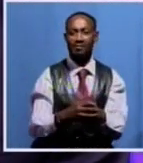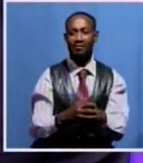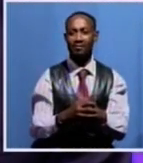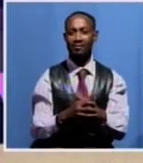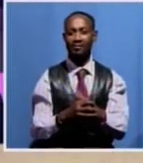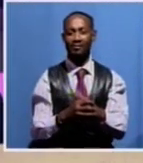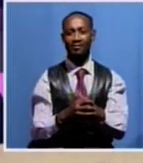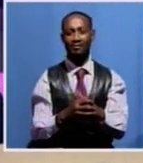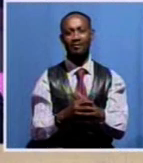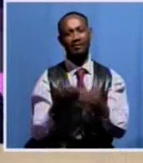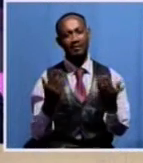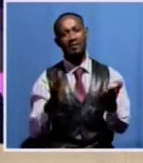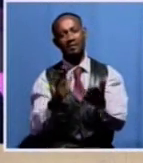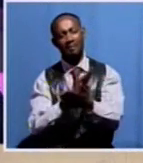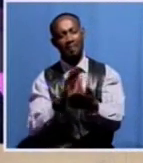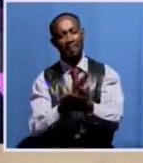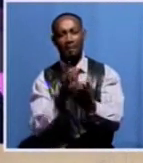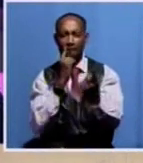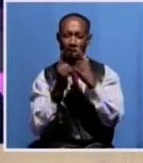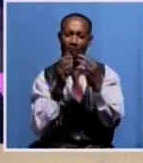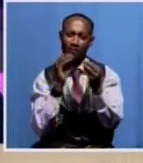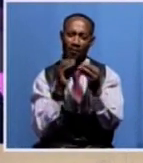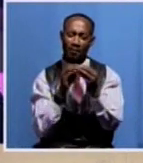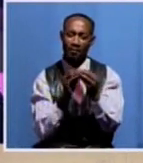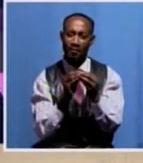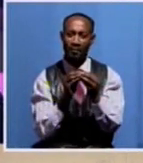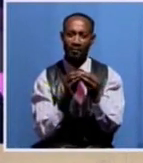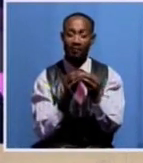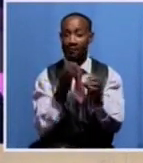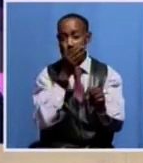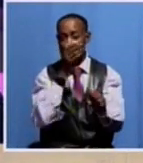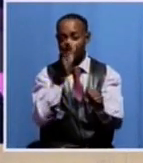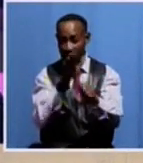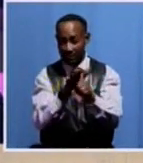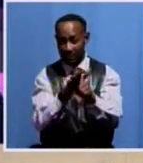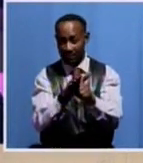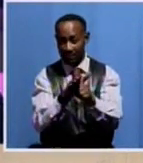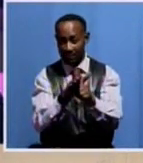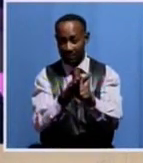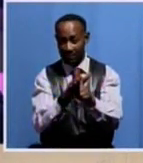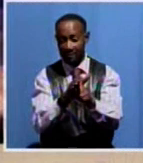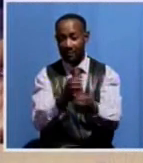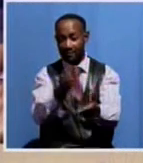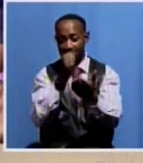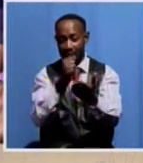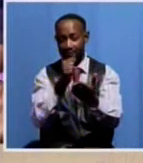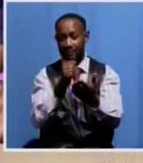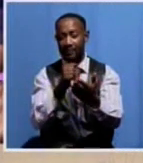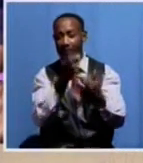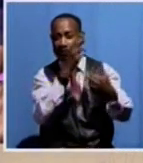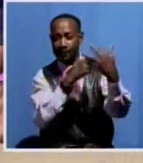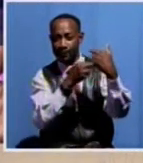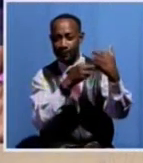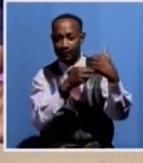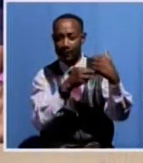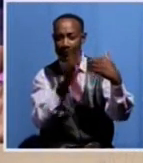quickly run through other issues. One of them is you've pledged to reform the implementation and management of farmer input support program. Again, I'll